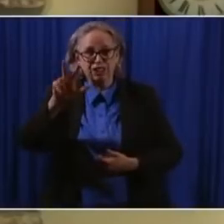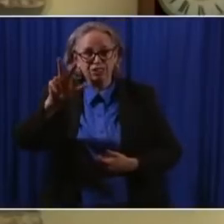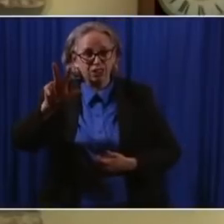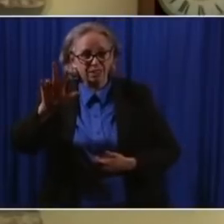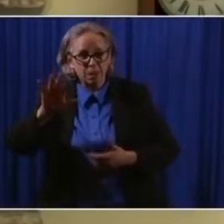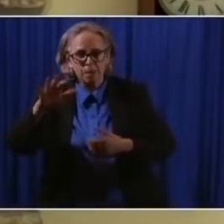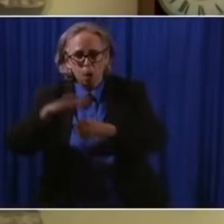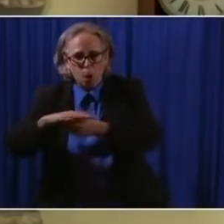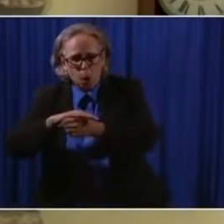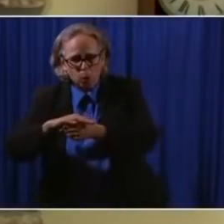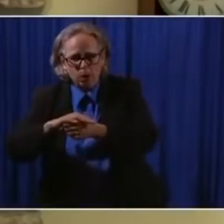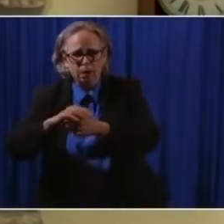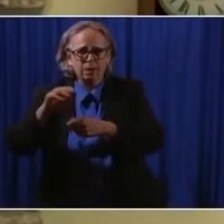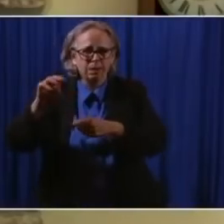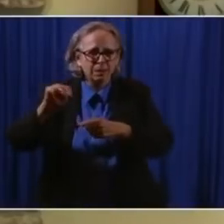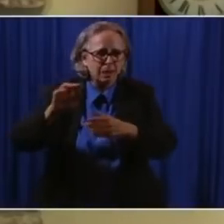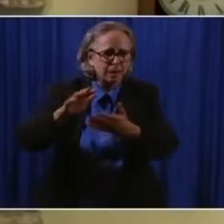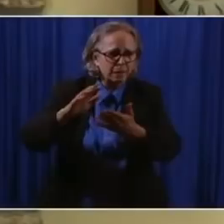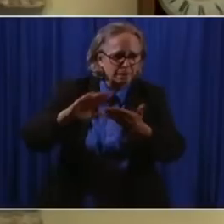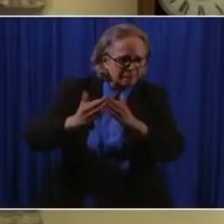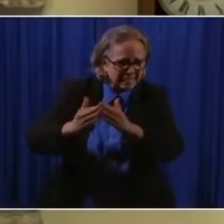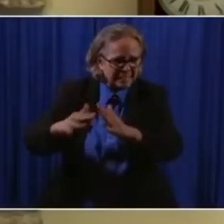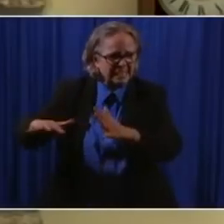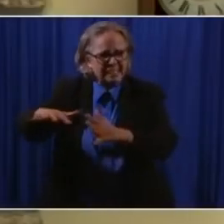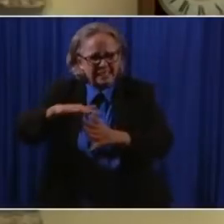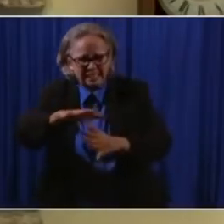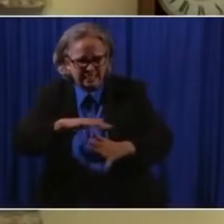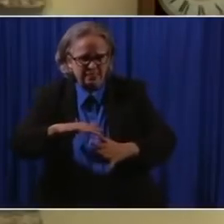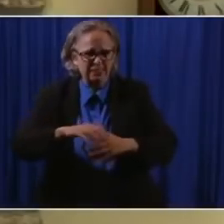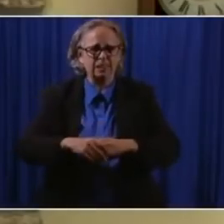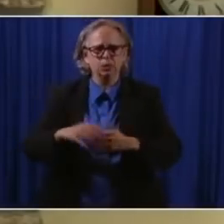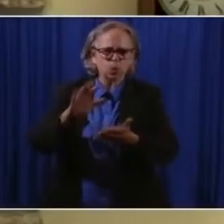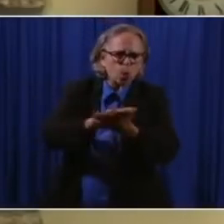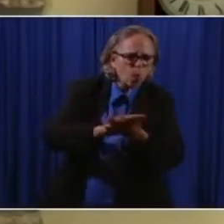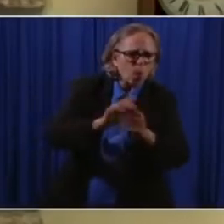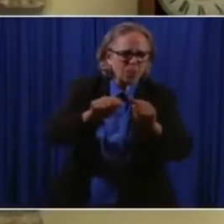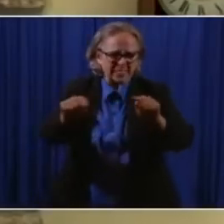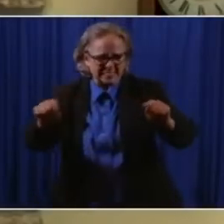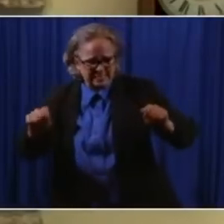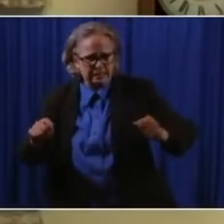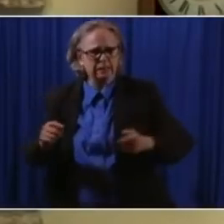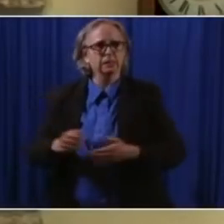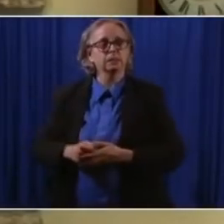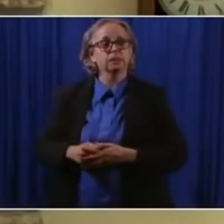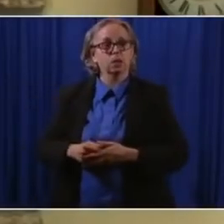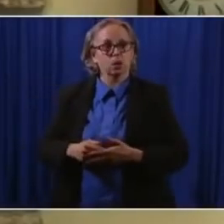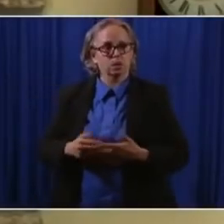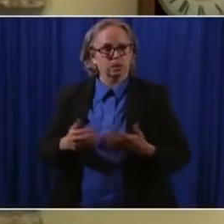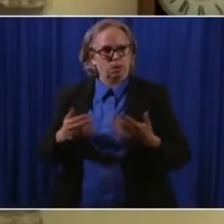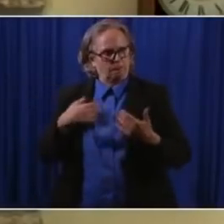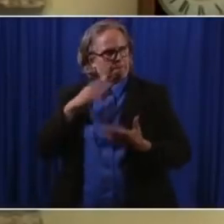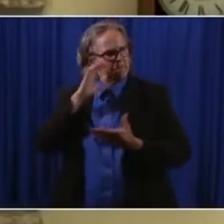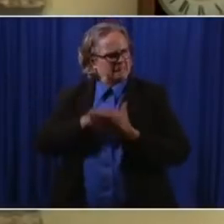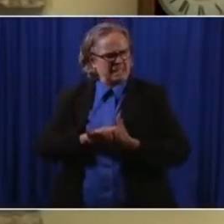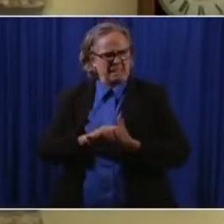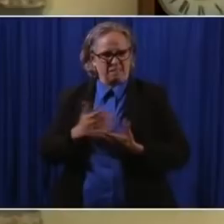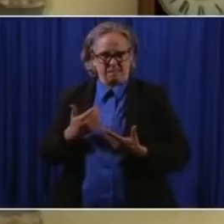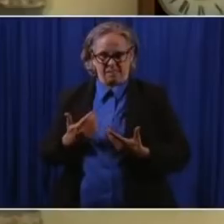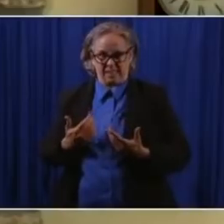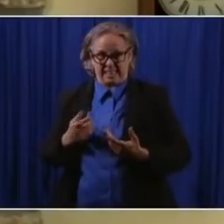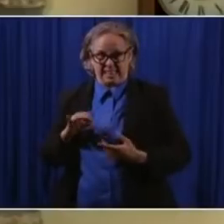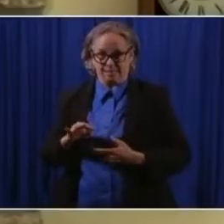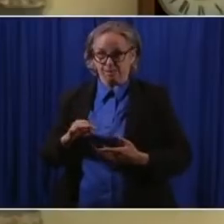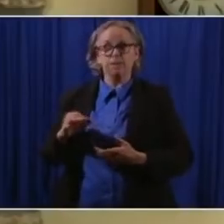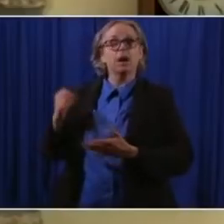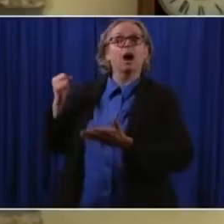counties, cities, and schools. We anticipate that checks should start going out, if this is approved, in